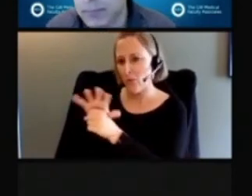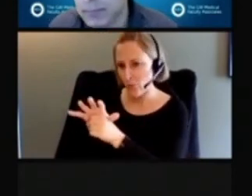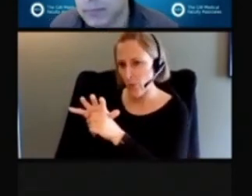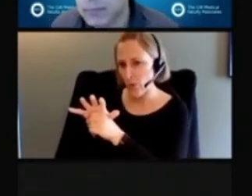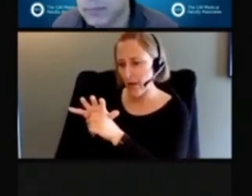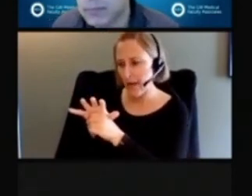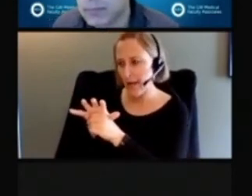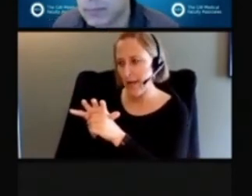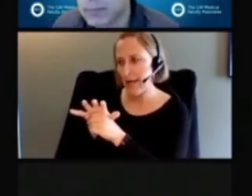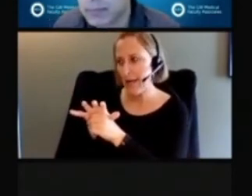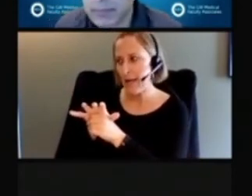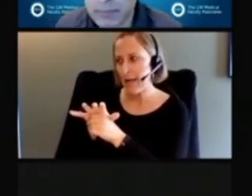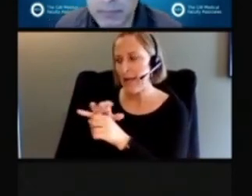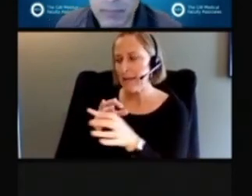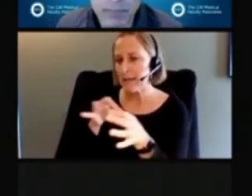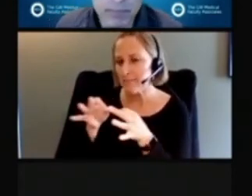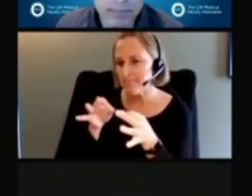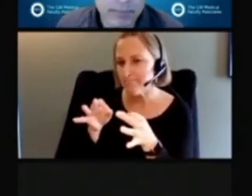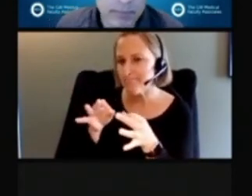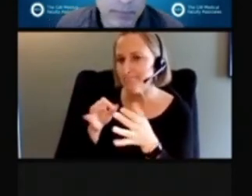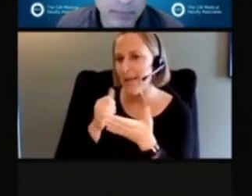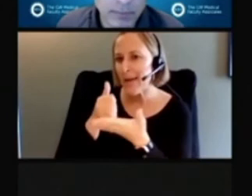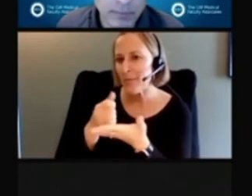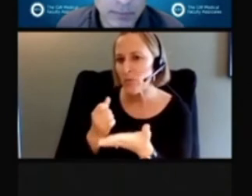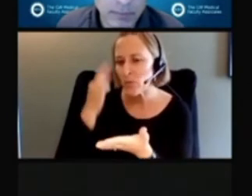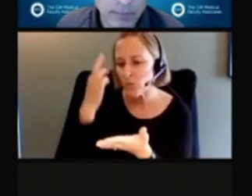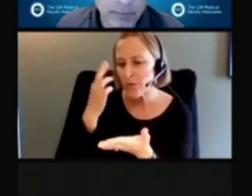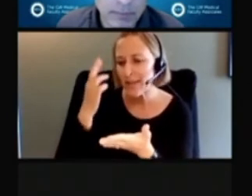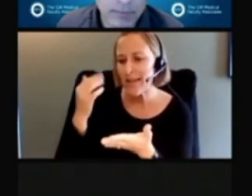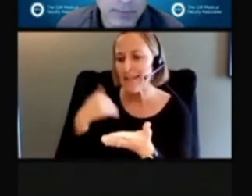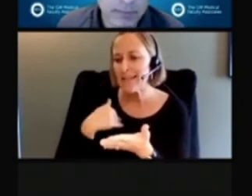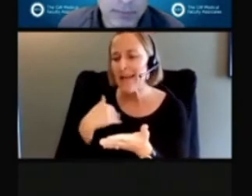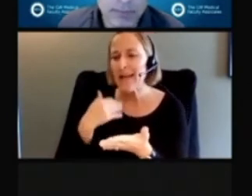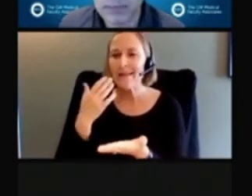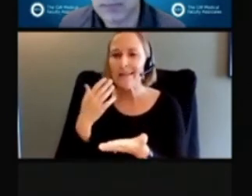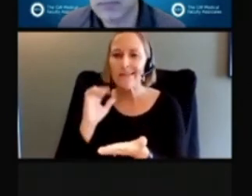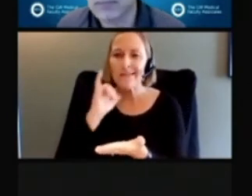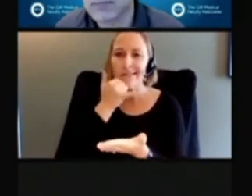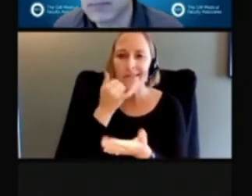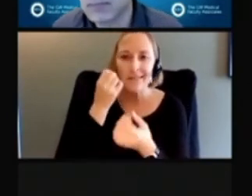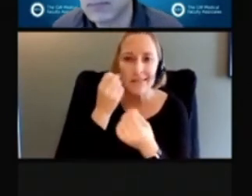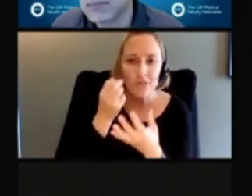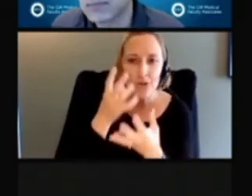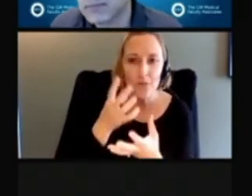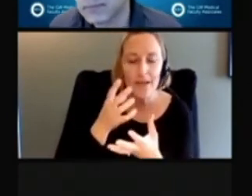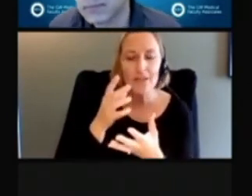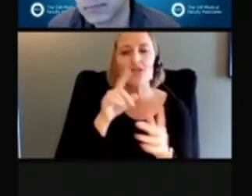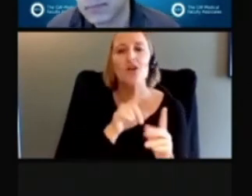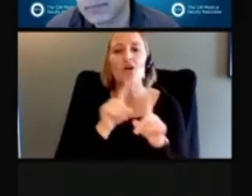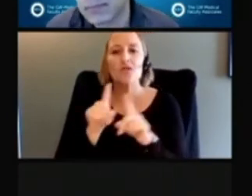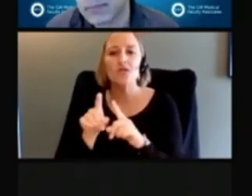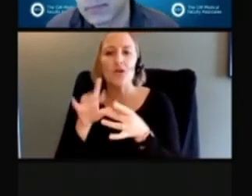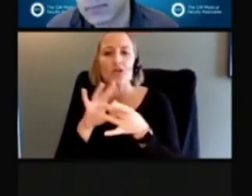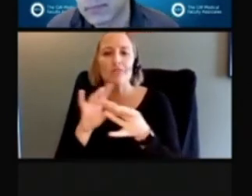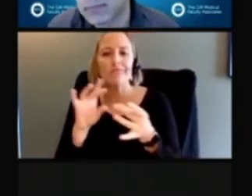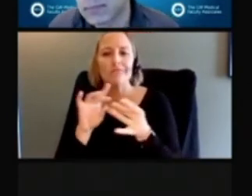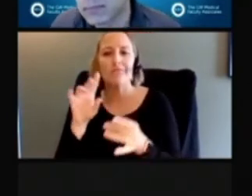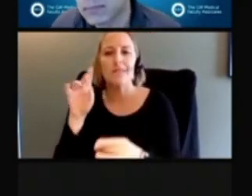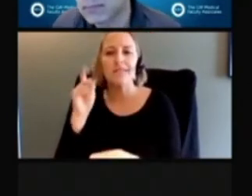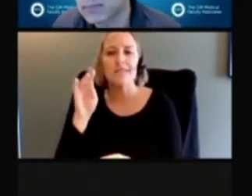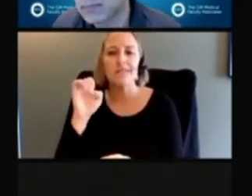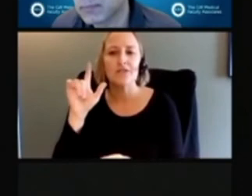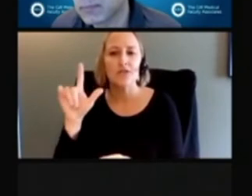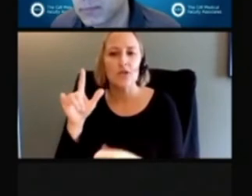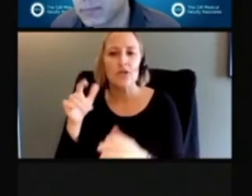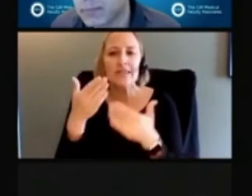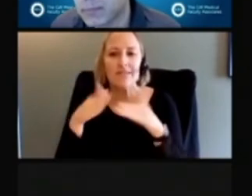concept of misinformation, and you talked also about the digital divide and sort of how that coincides with so many